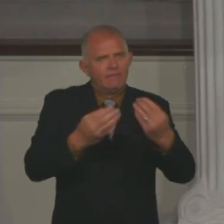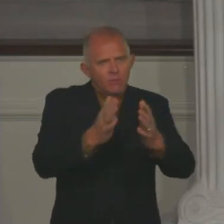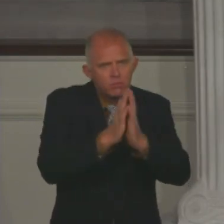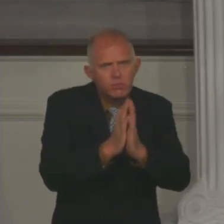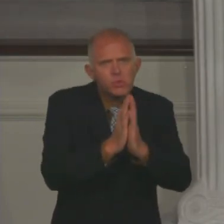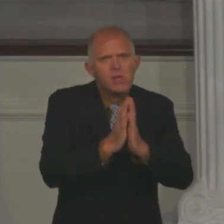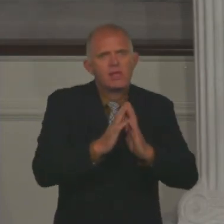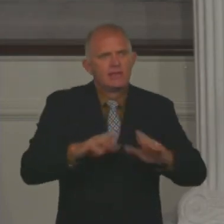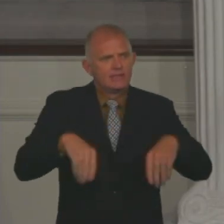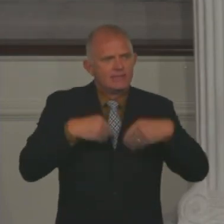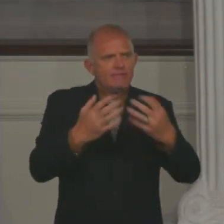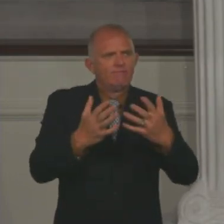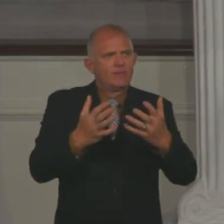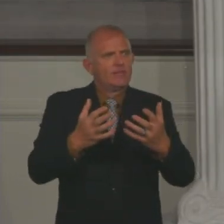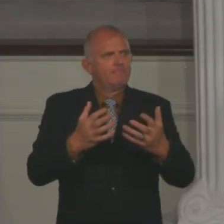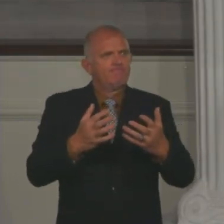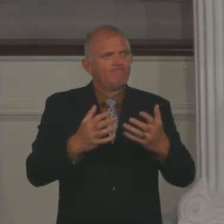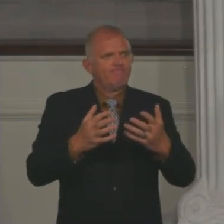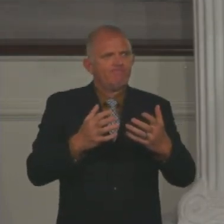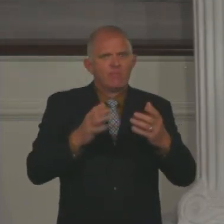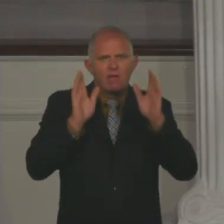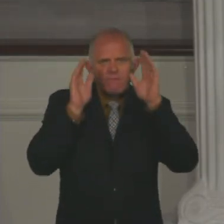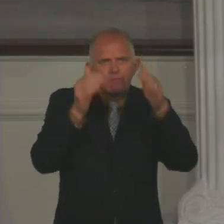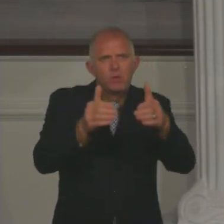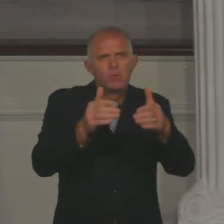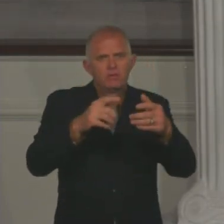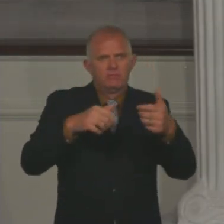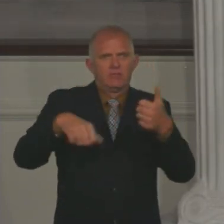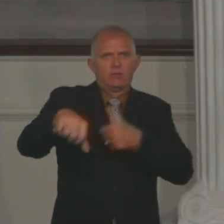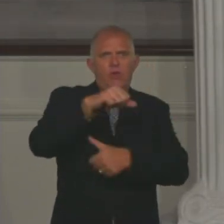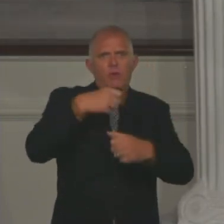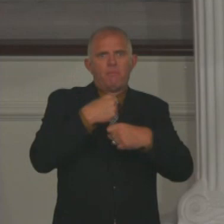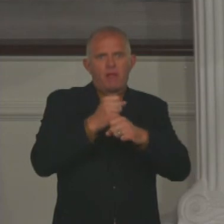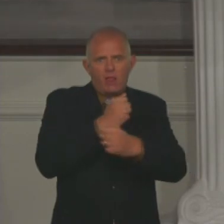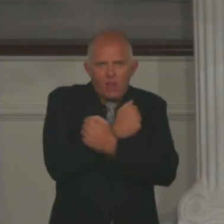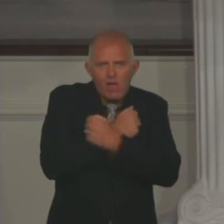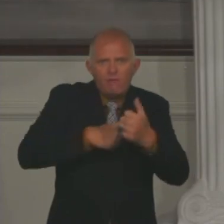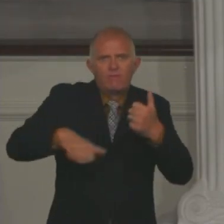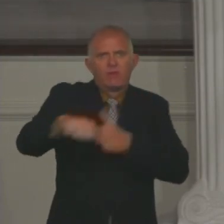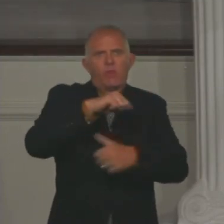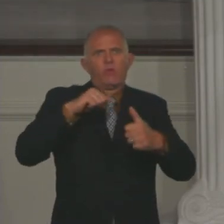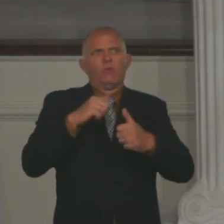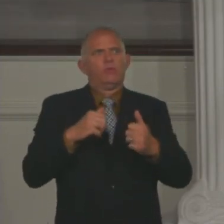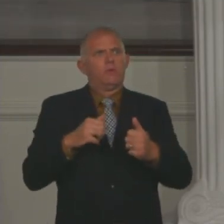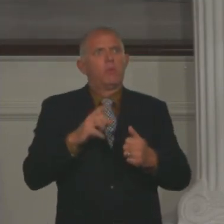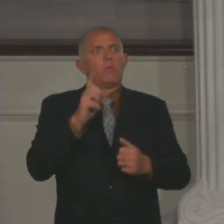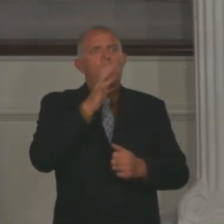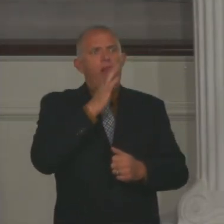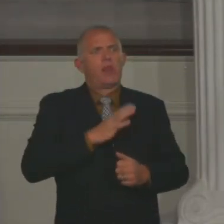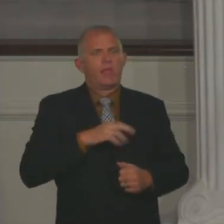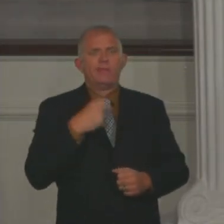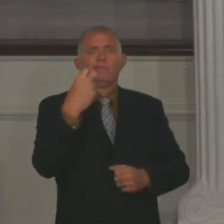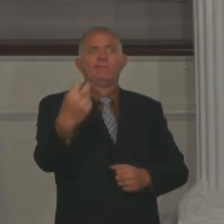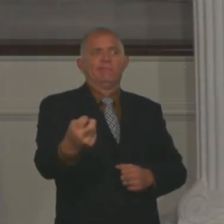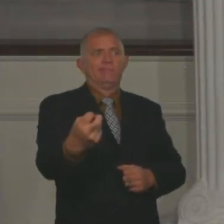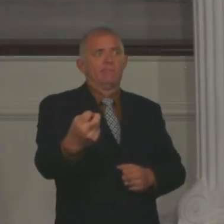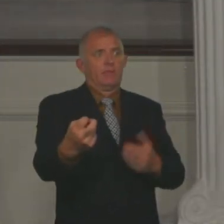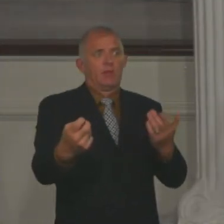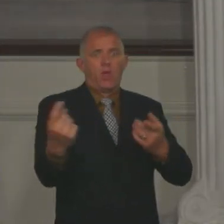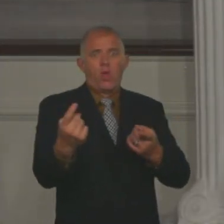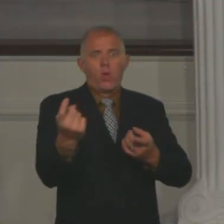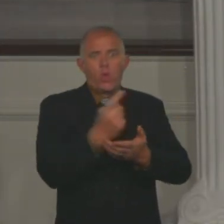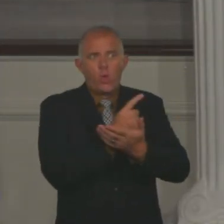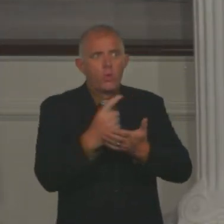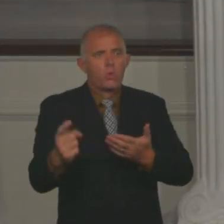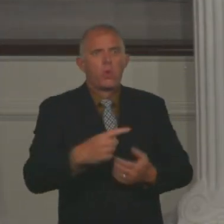your provocation to one another and your exhortation, your love. Hey, listen, there's a lady sitting out there. She's been by herself all week long, and